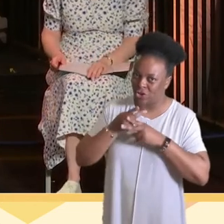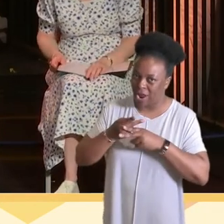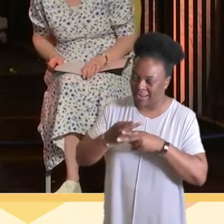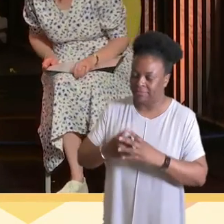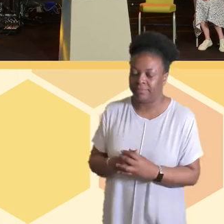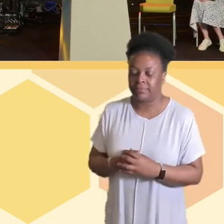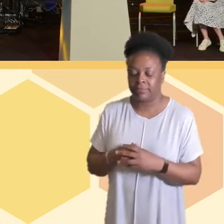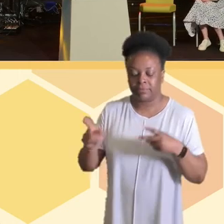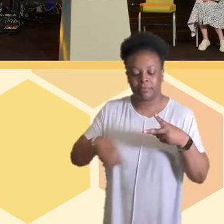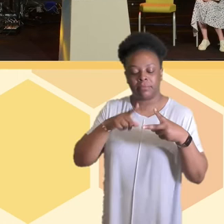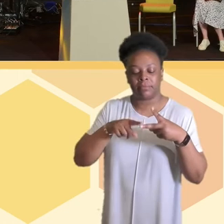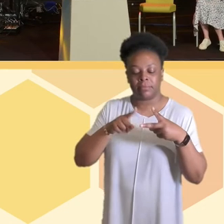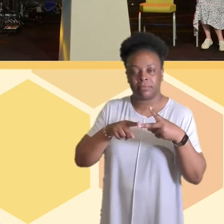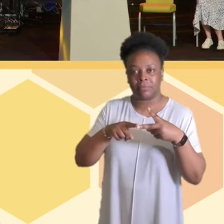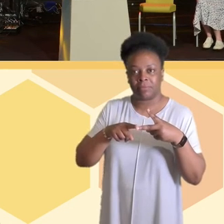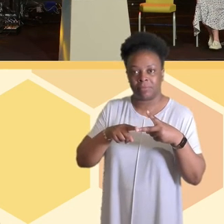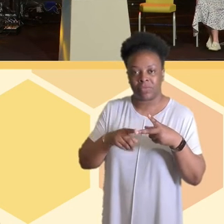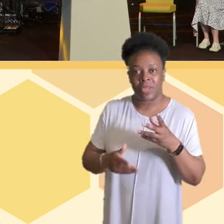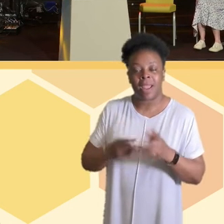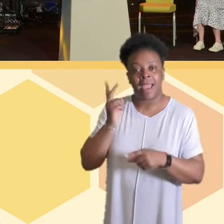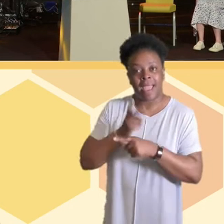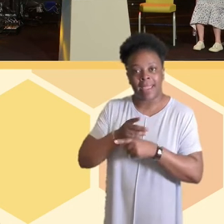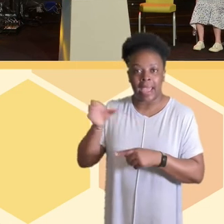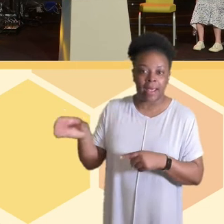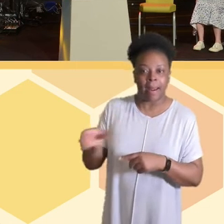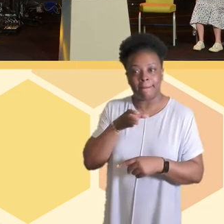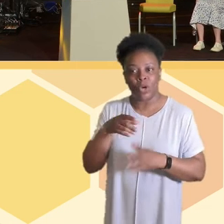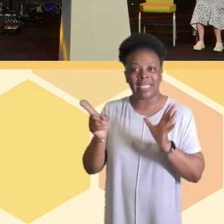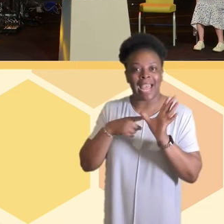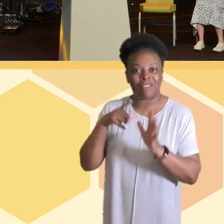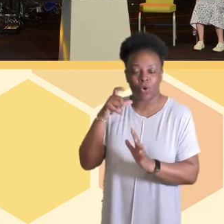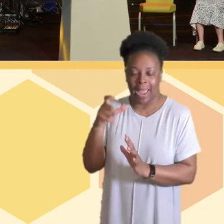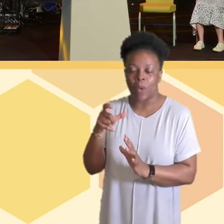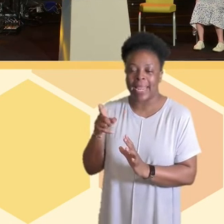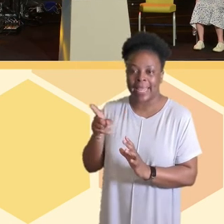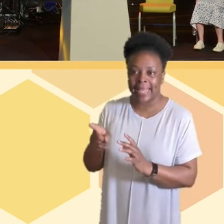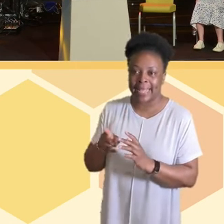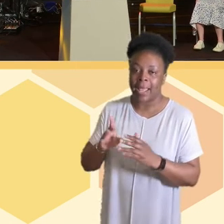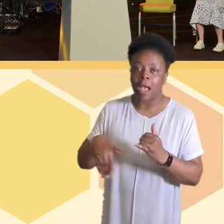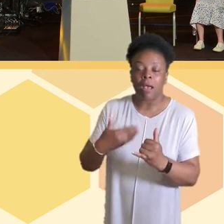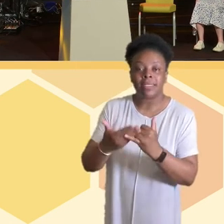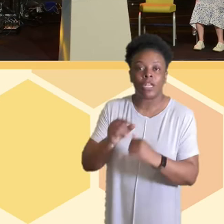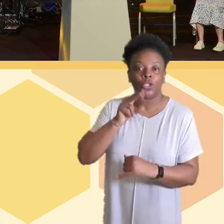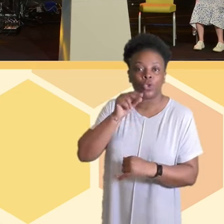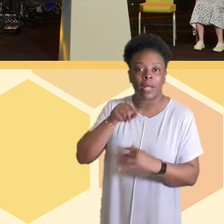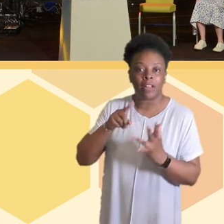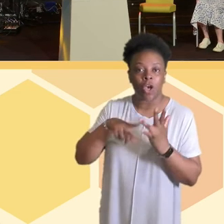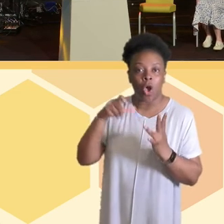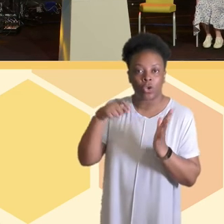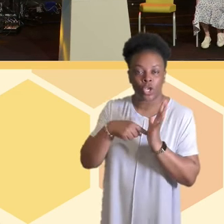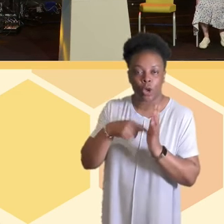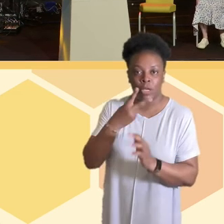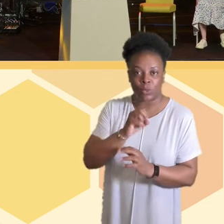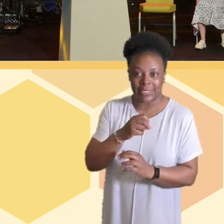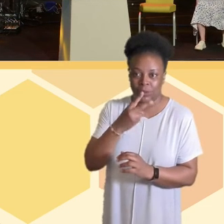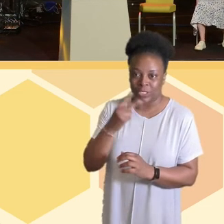your vote to reappoint Andrew Cowley as acting moderator of the trustee board until the 12th of October 2022,